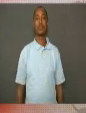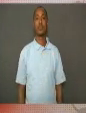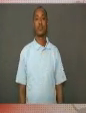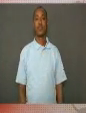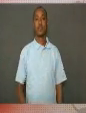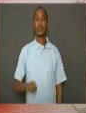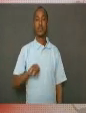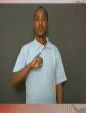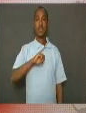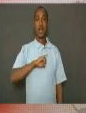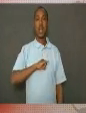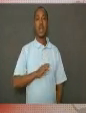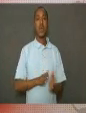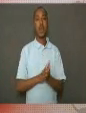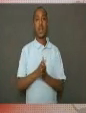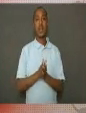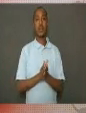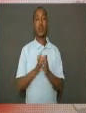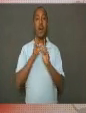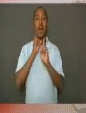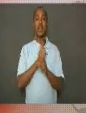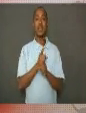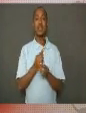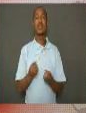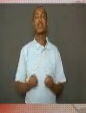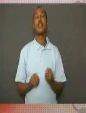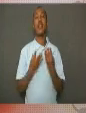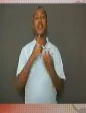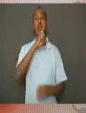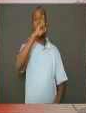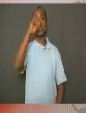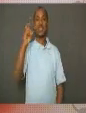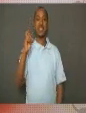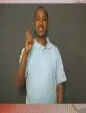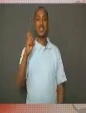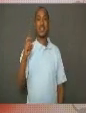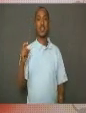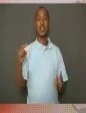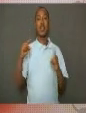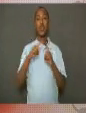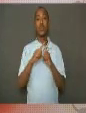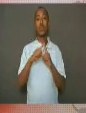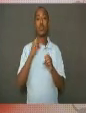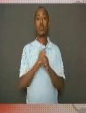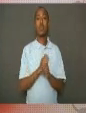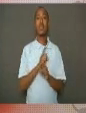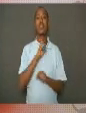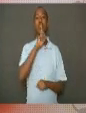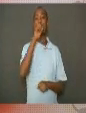I would like you to answer several questions to make sure